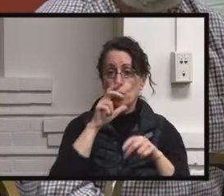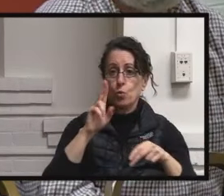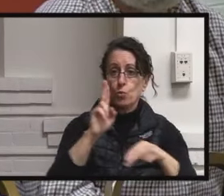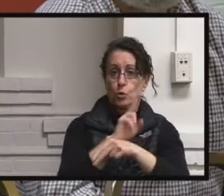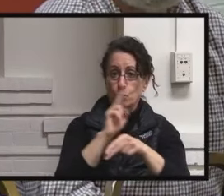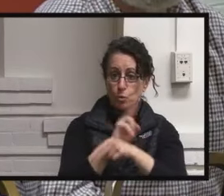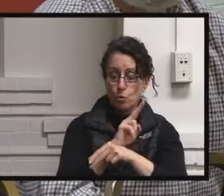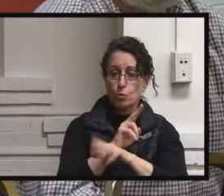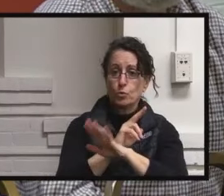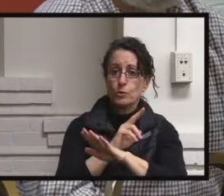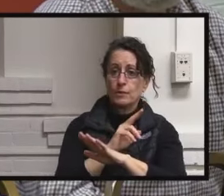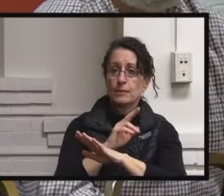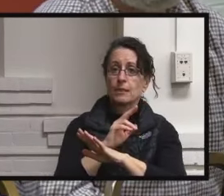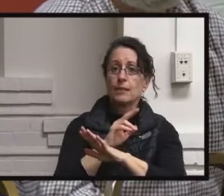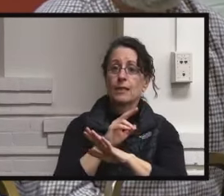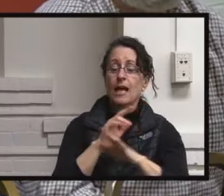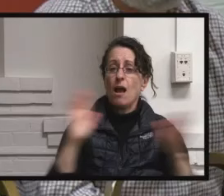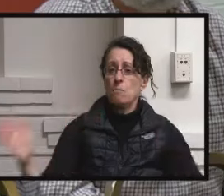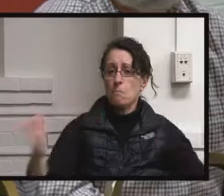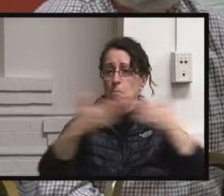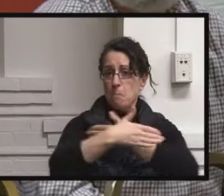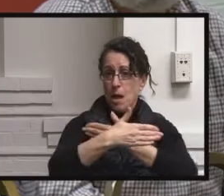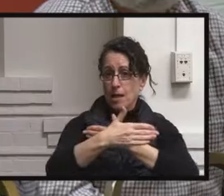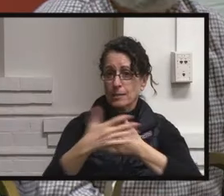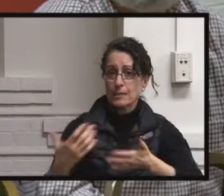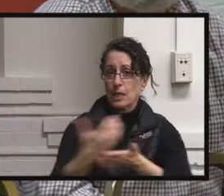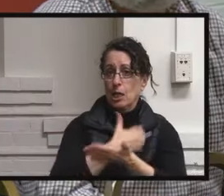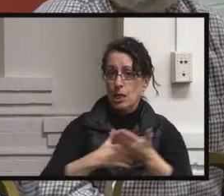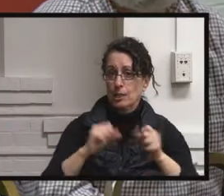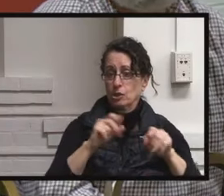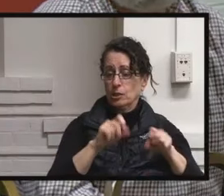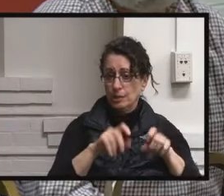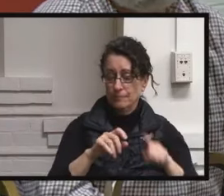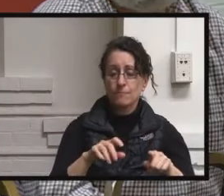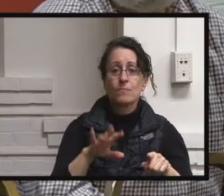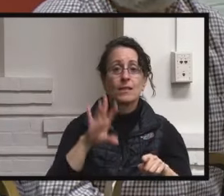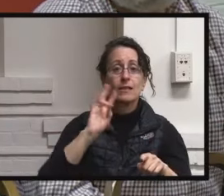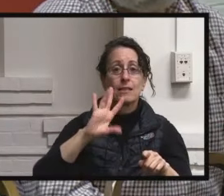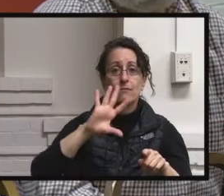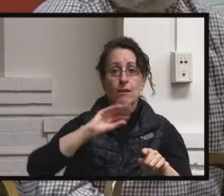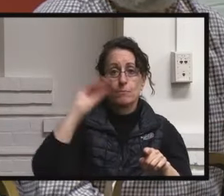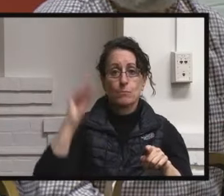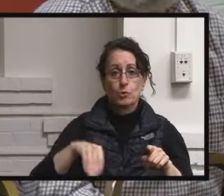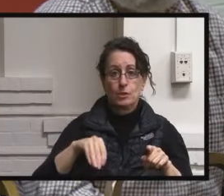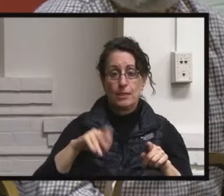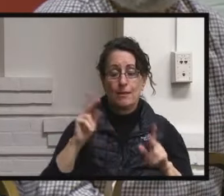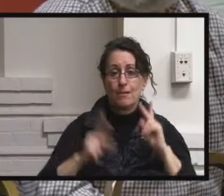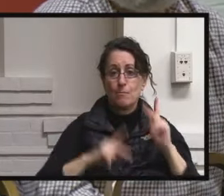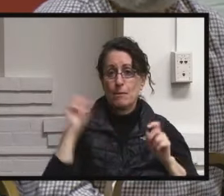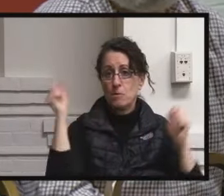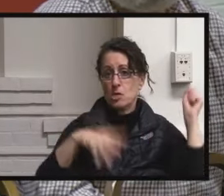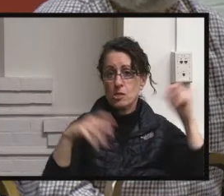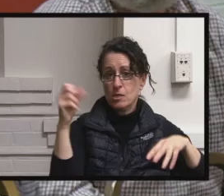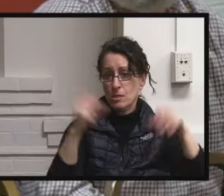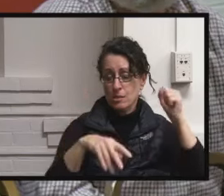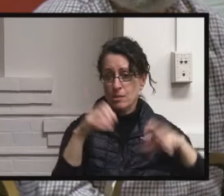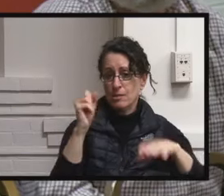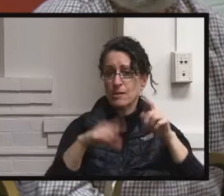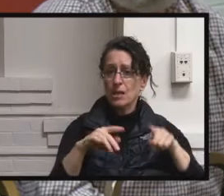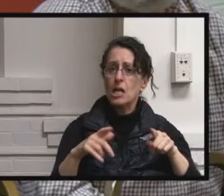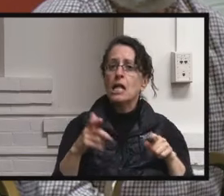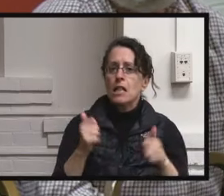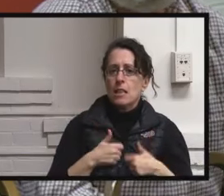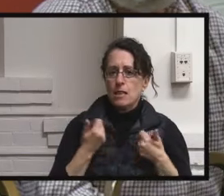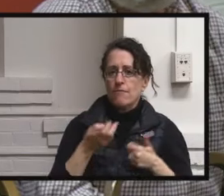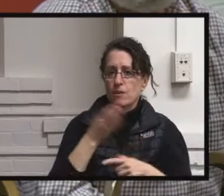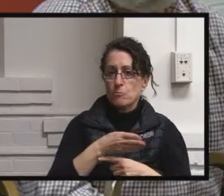Roads collection containers. 75% of the individuals using those containers were Brattleboro residents who had access